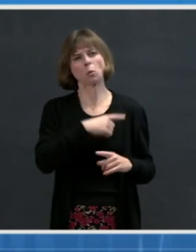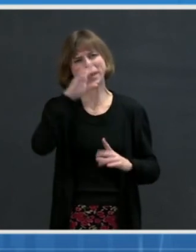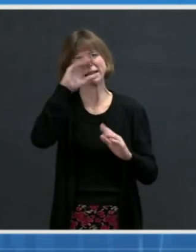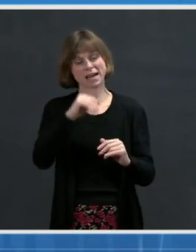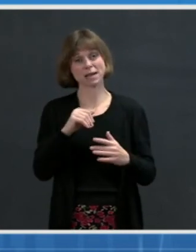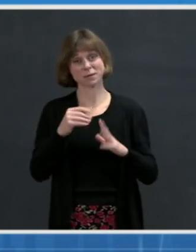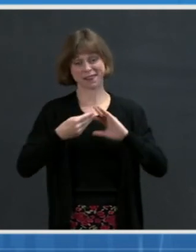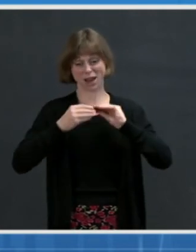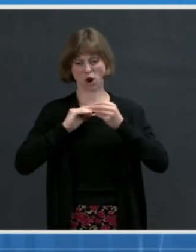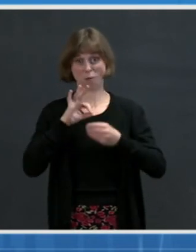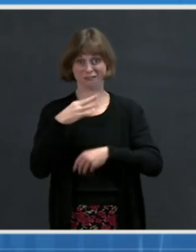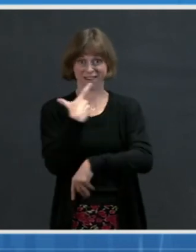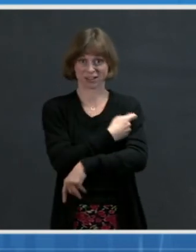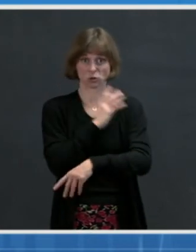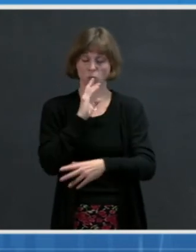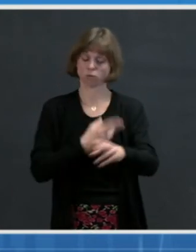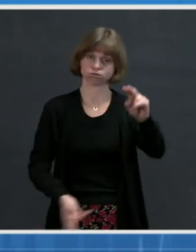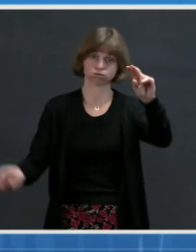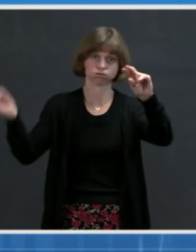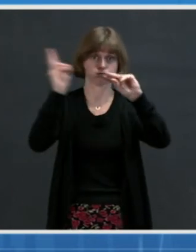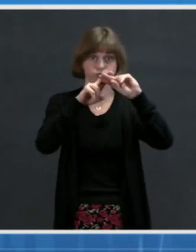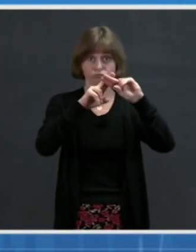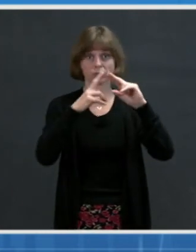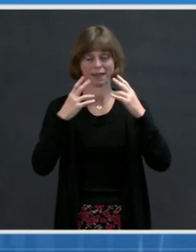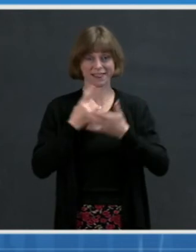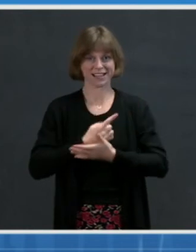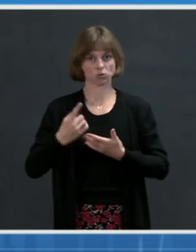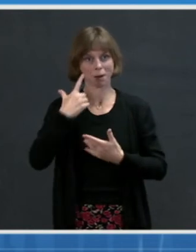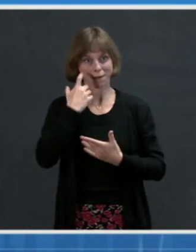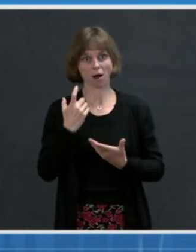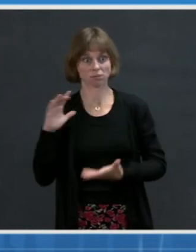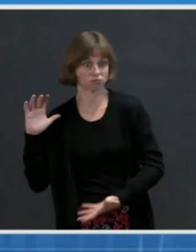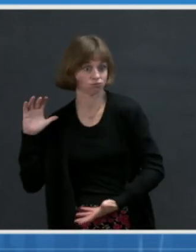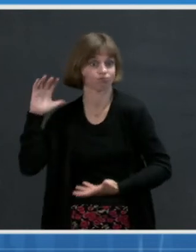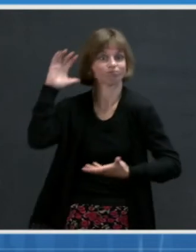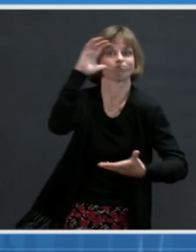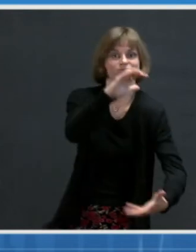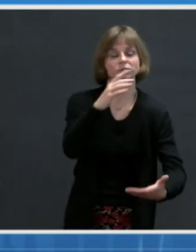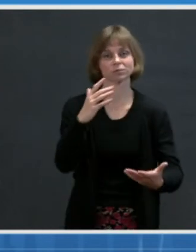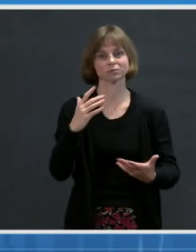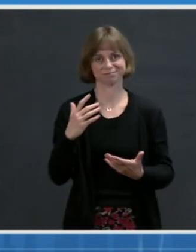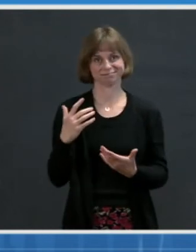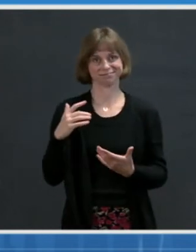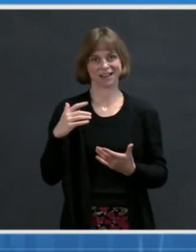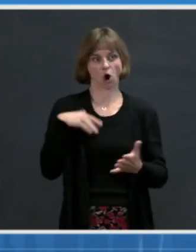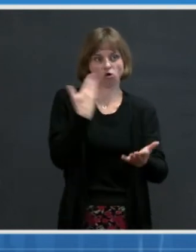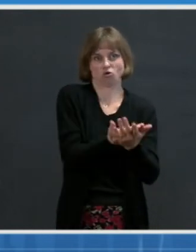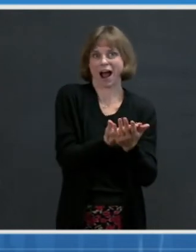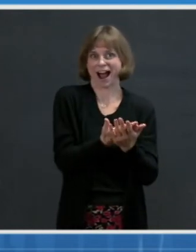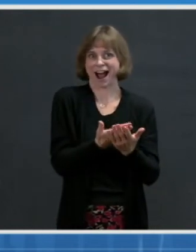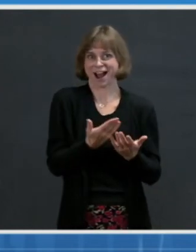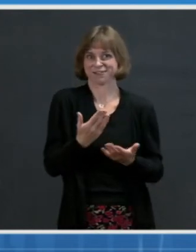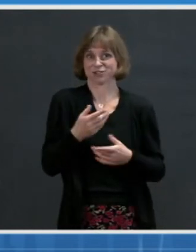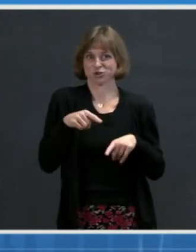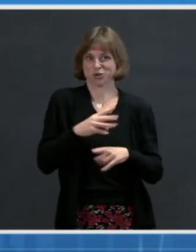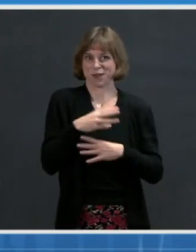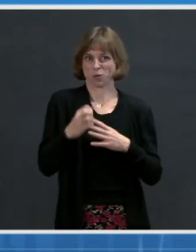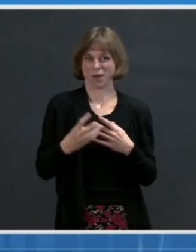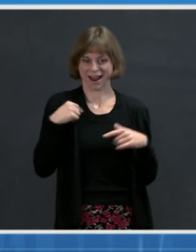this week, given that all that supply did arrive over the weekend and on Monday, and that we've